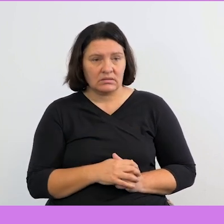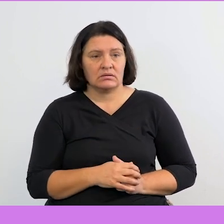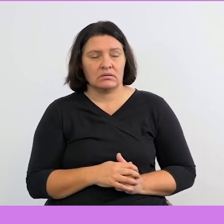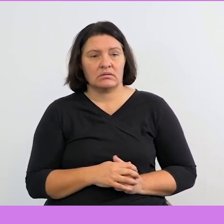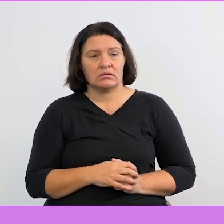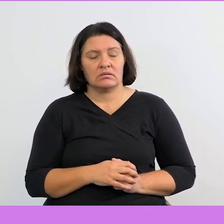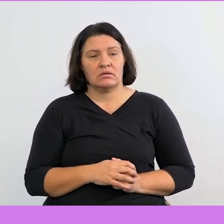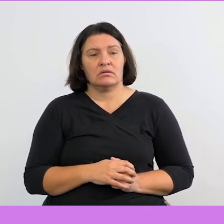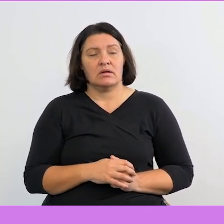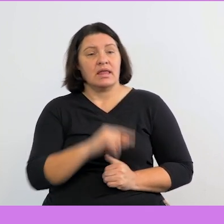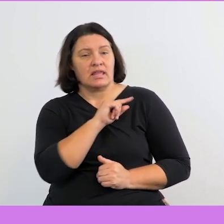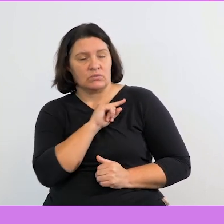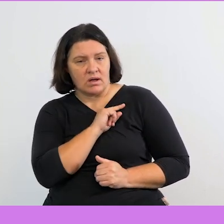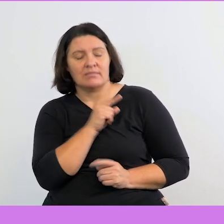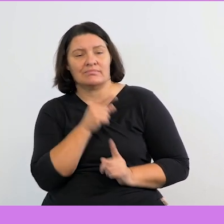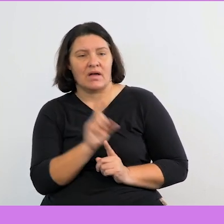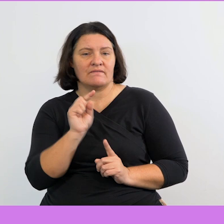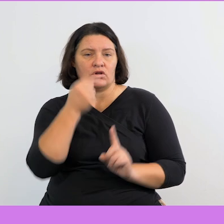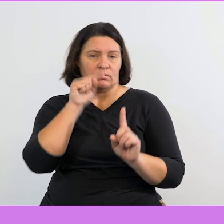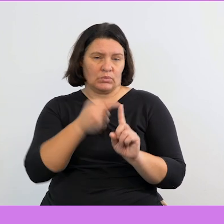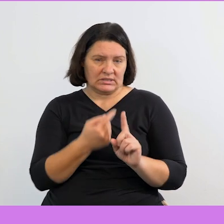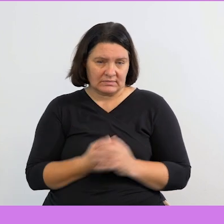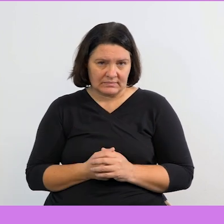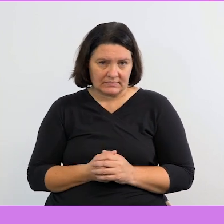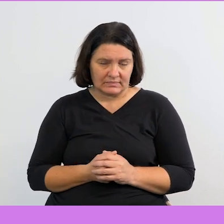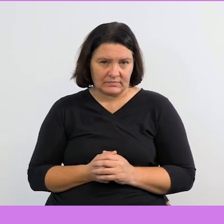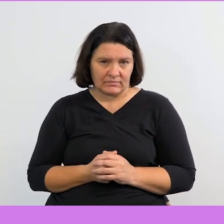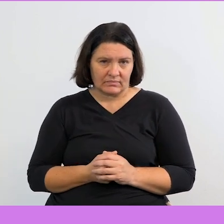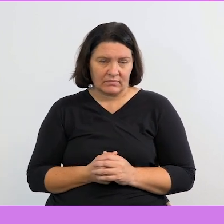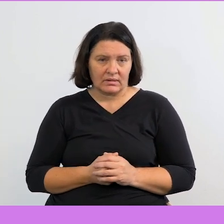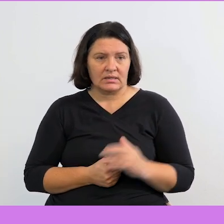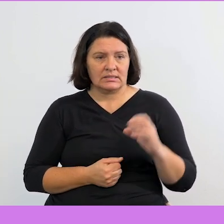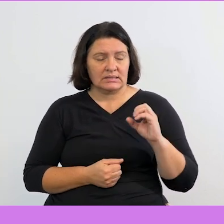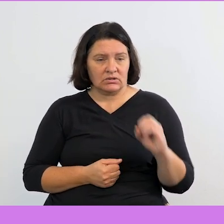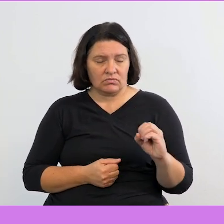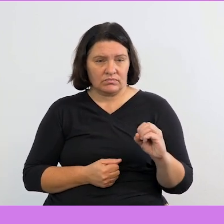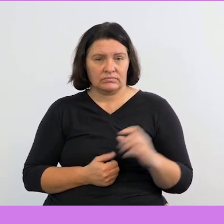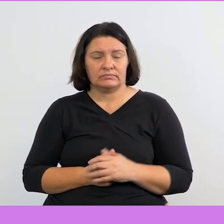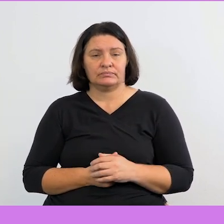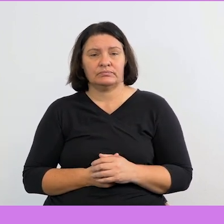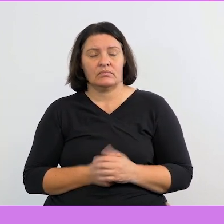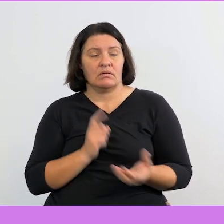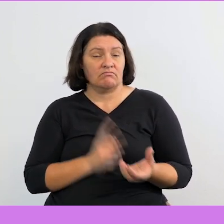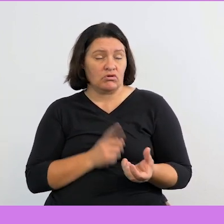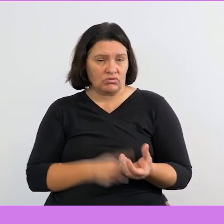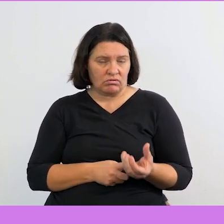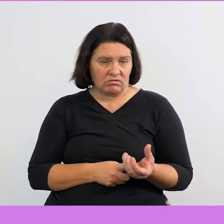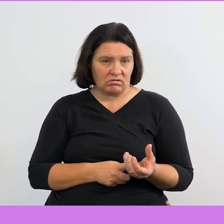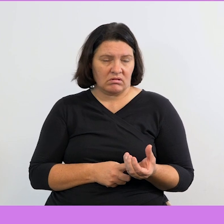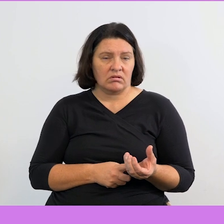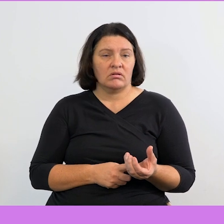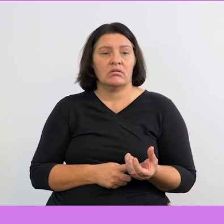agree? Okay. So therefore, that will be the first point I'm going to plot. 0, Vors